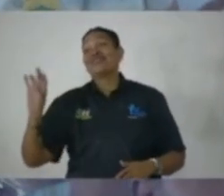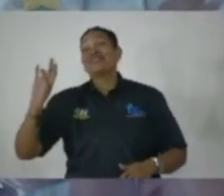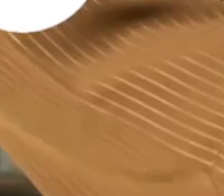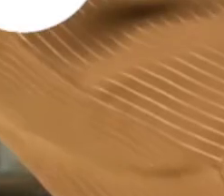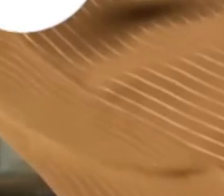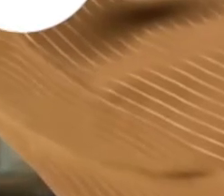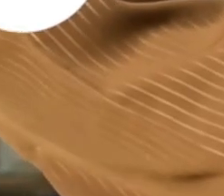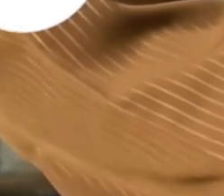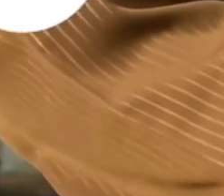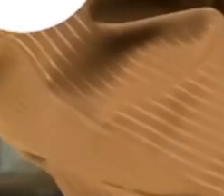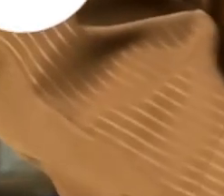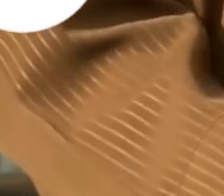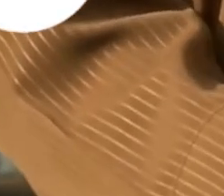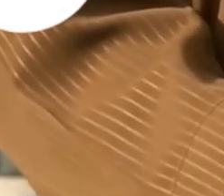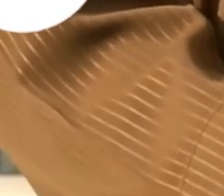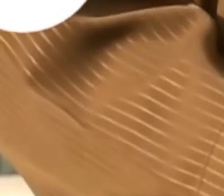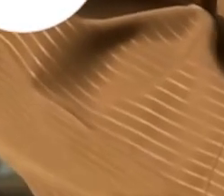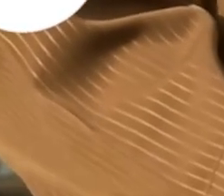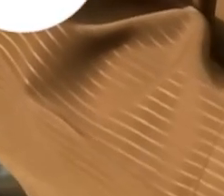2007,